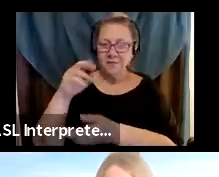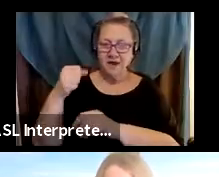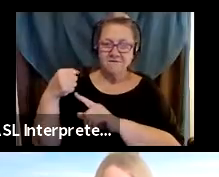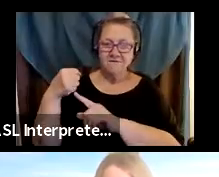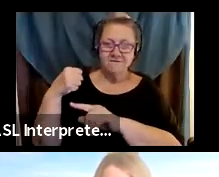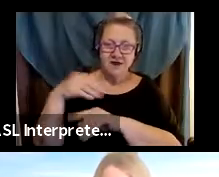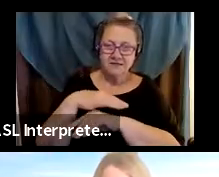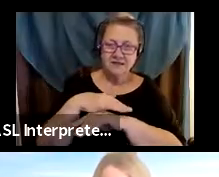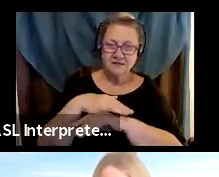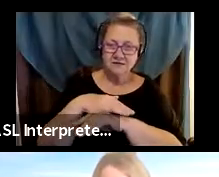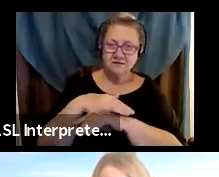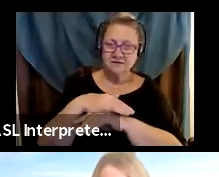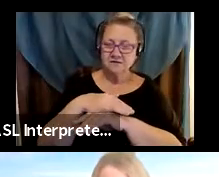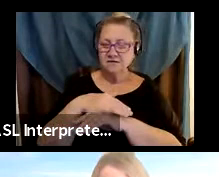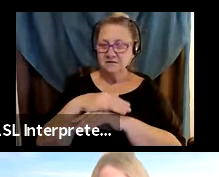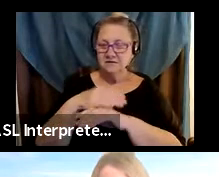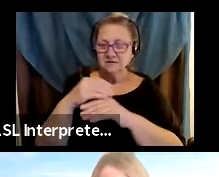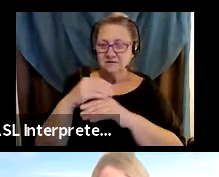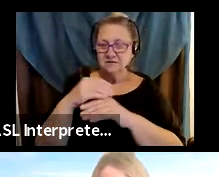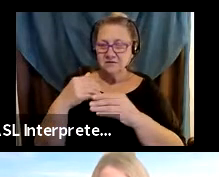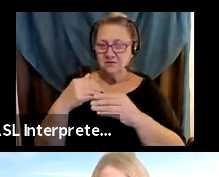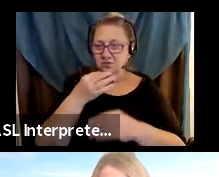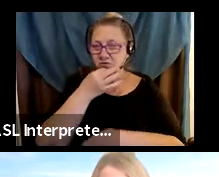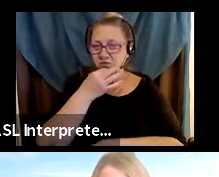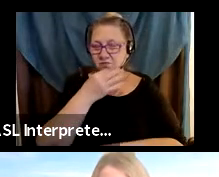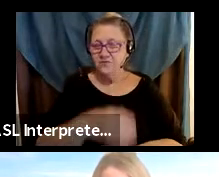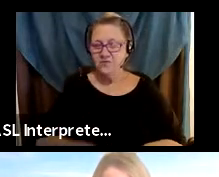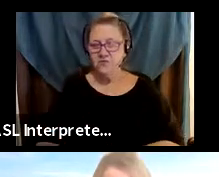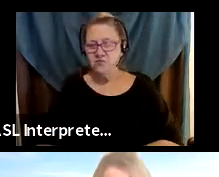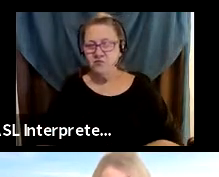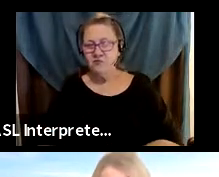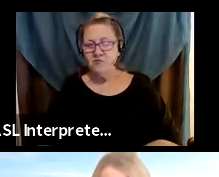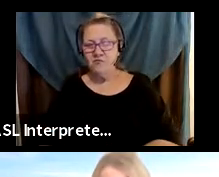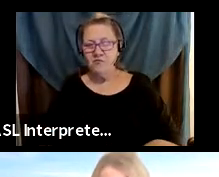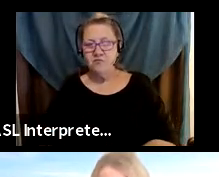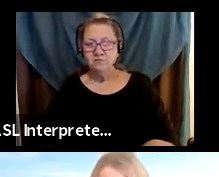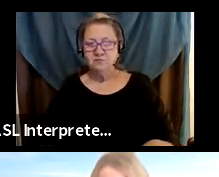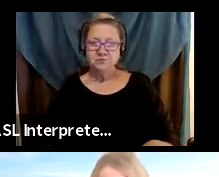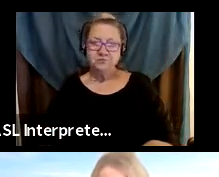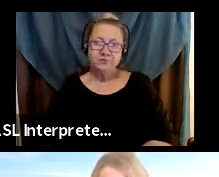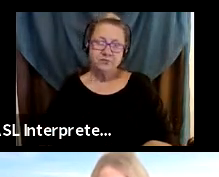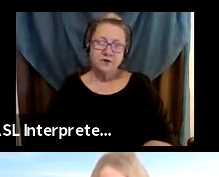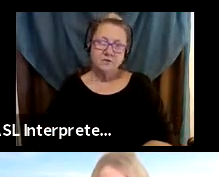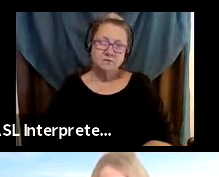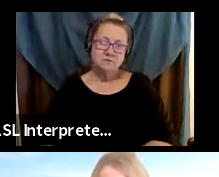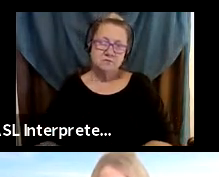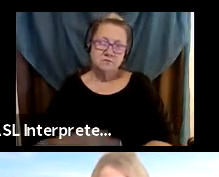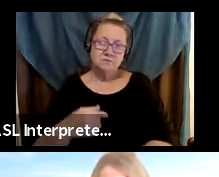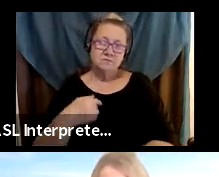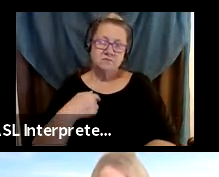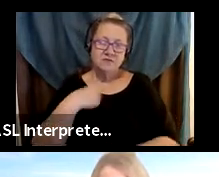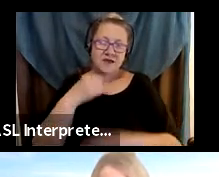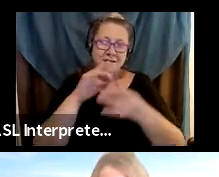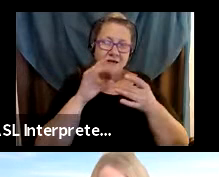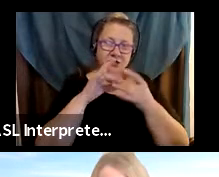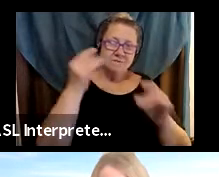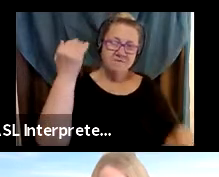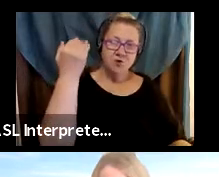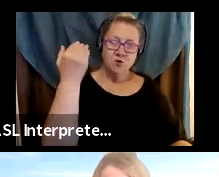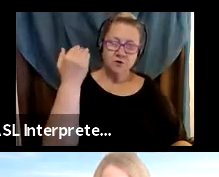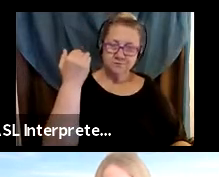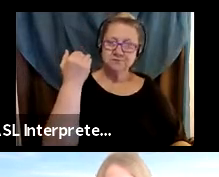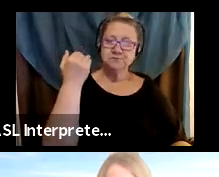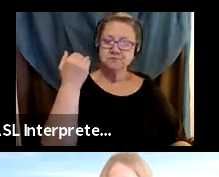say? I mean, I think I could just recap a little bit of what I just sort of mentioned before, which is we